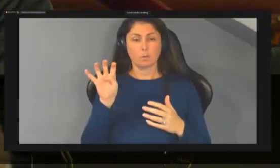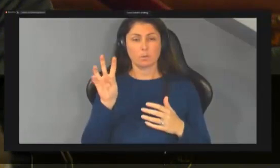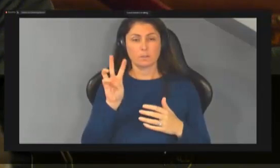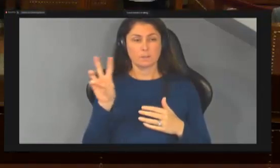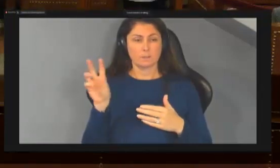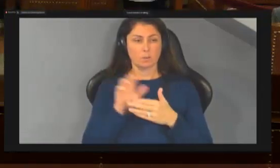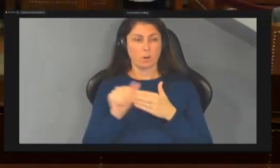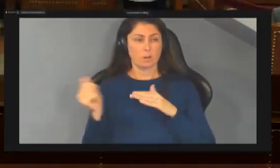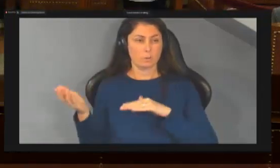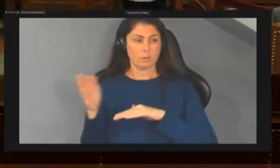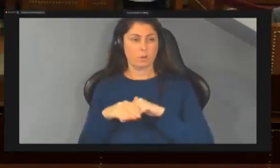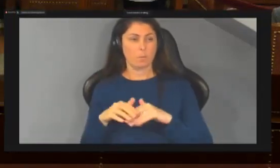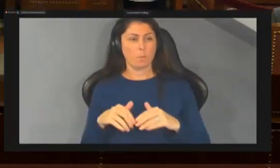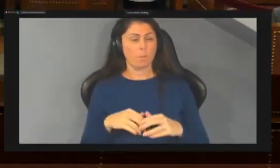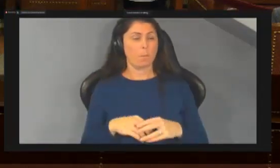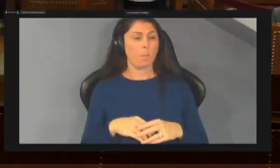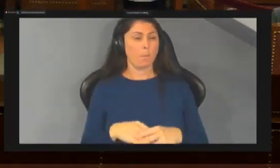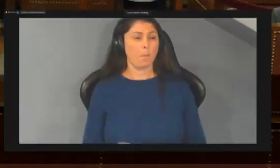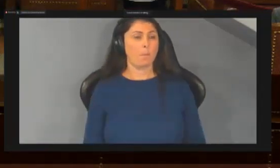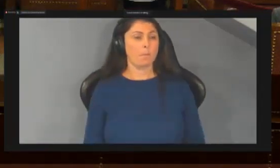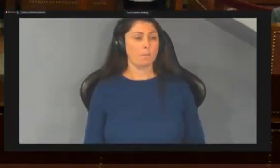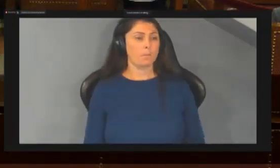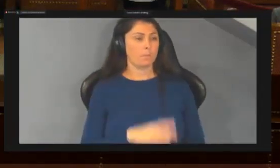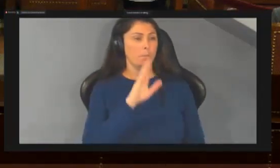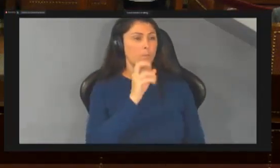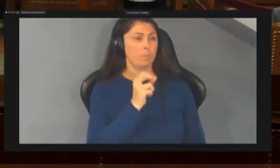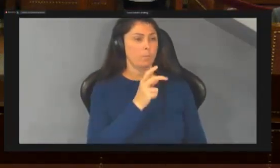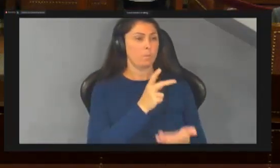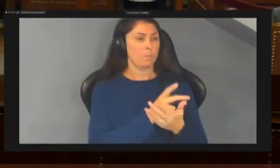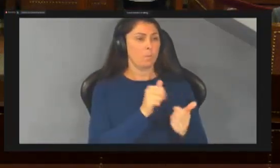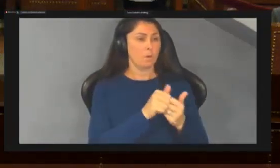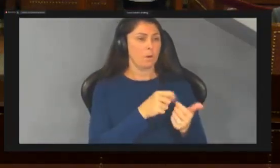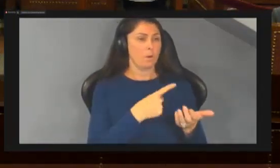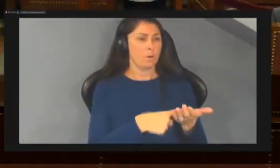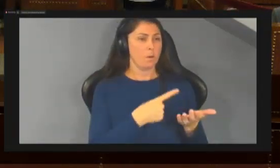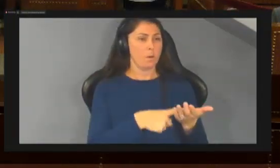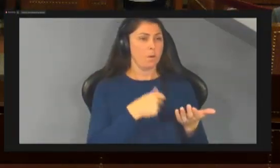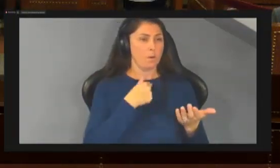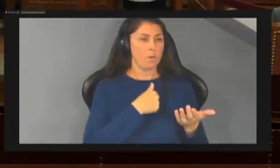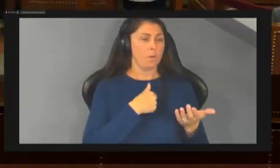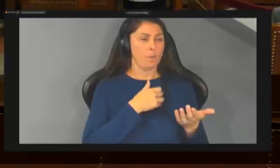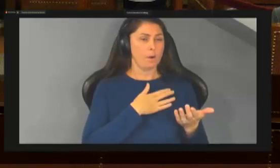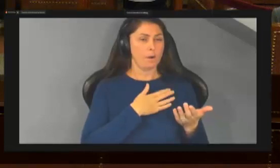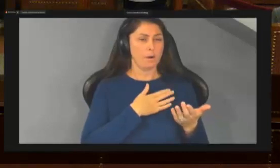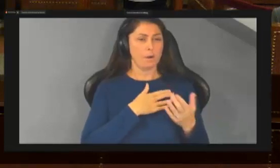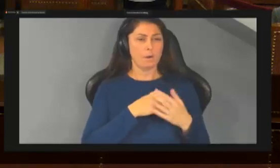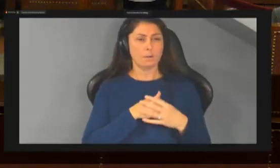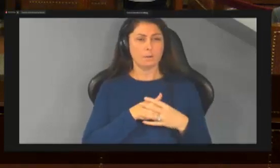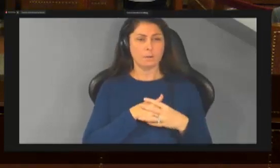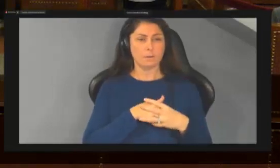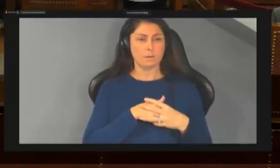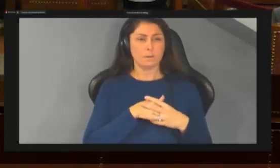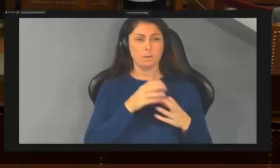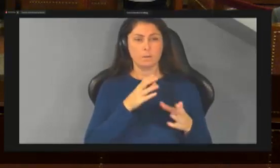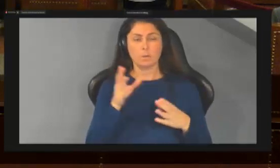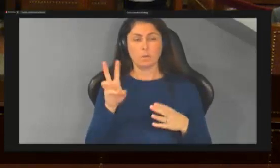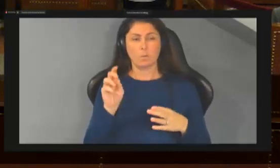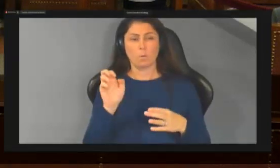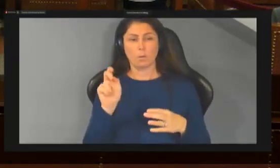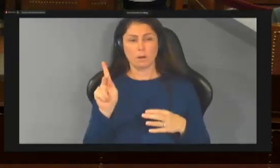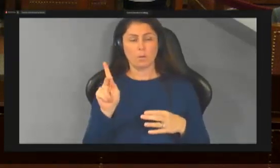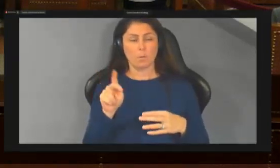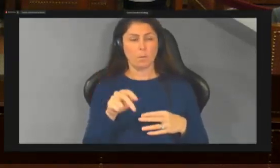$409,466 increase. Motion to approve with discussion, please. With discussion, Councilwoman Warwick. Oh,